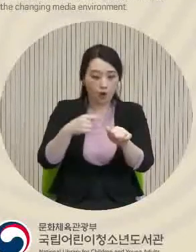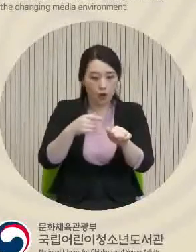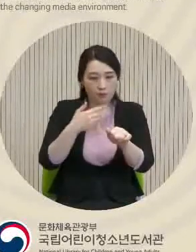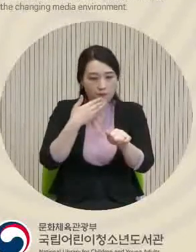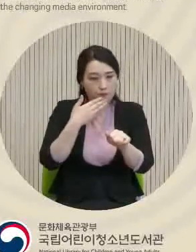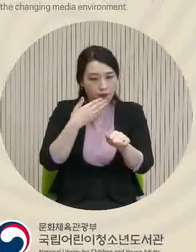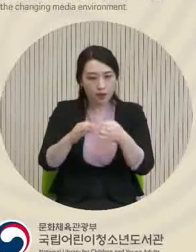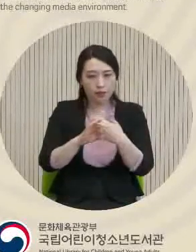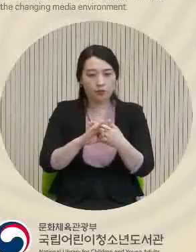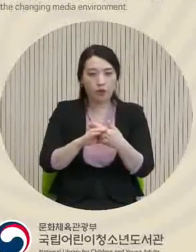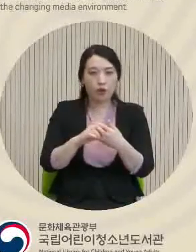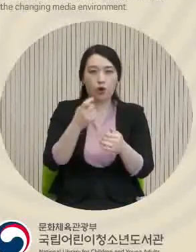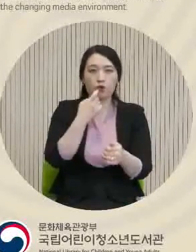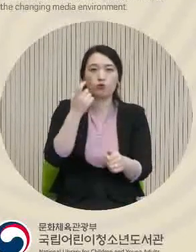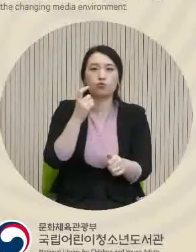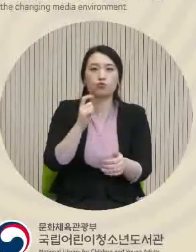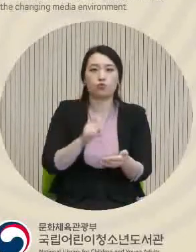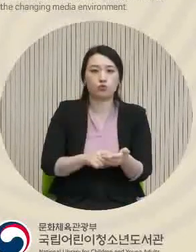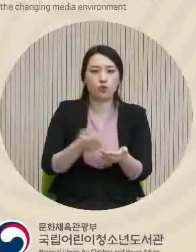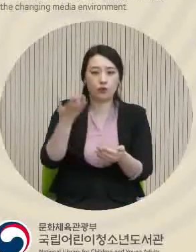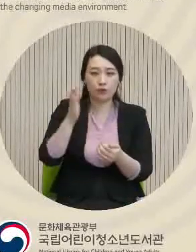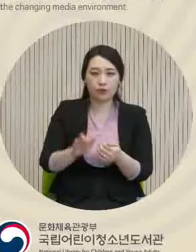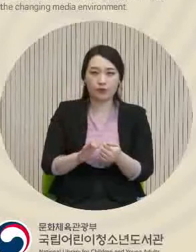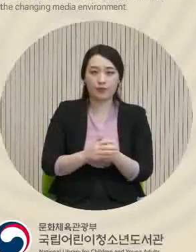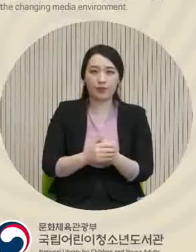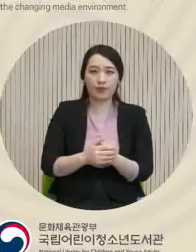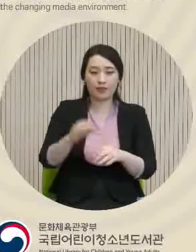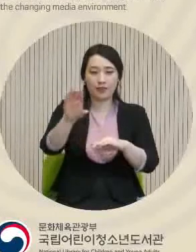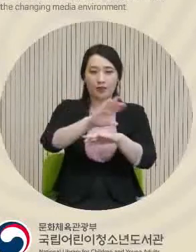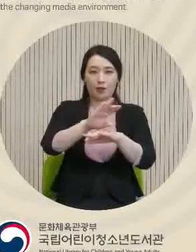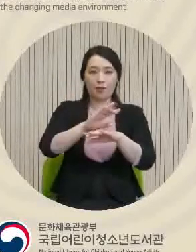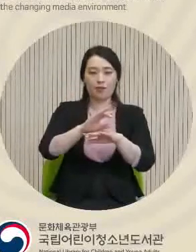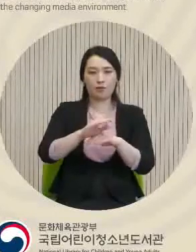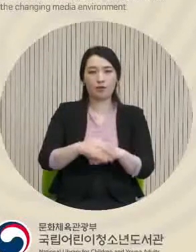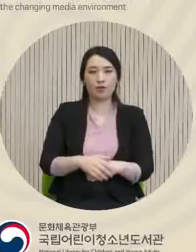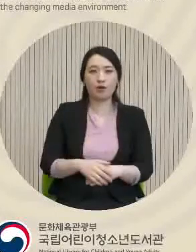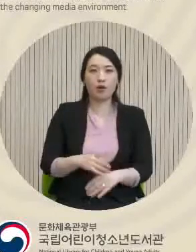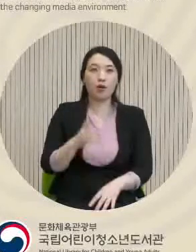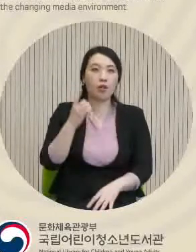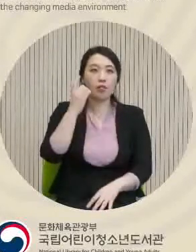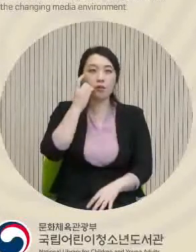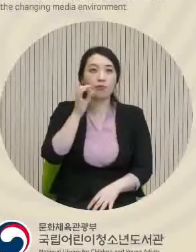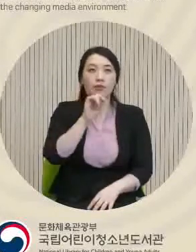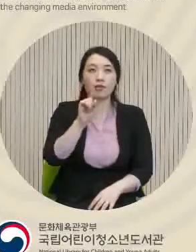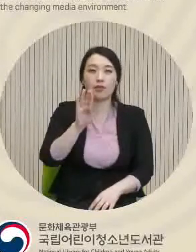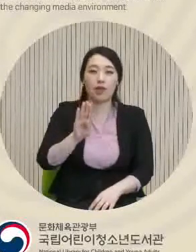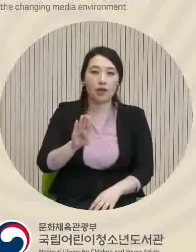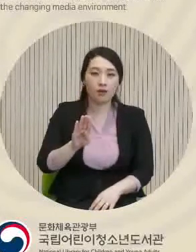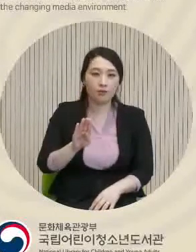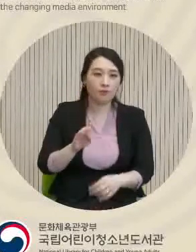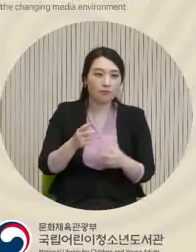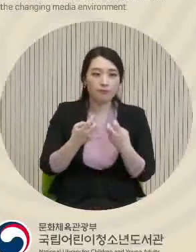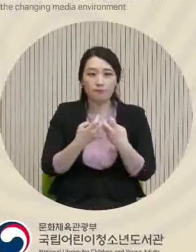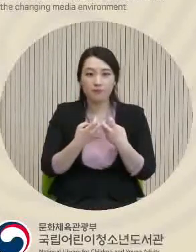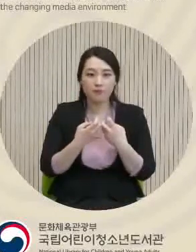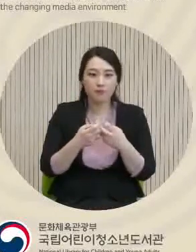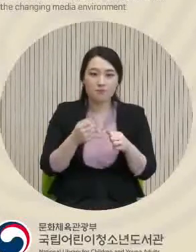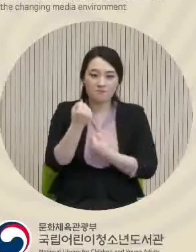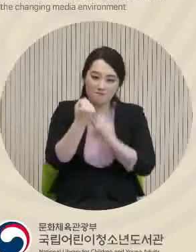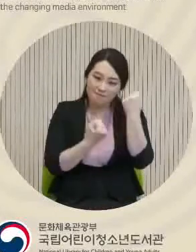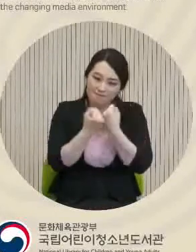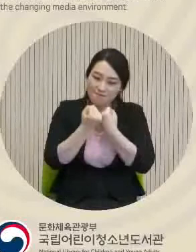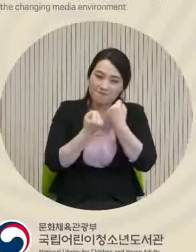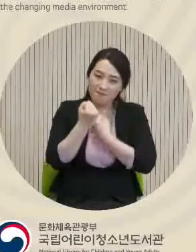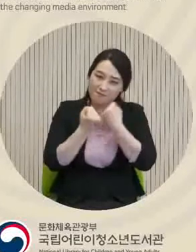expected. If they were able to hold these gatherings with children,